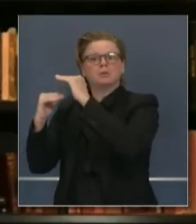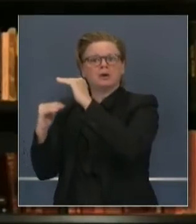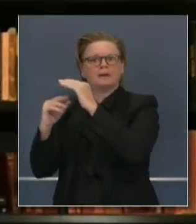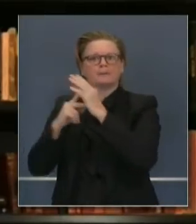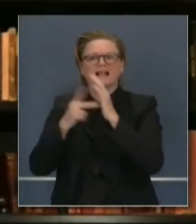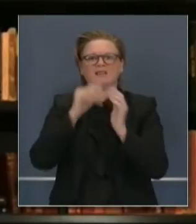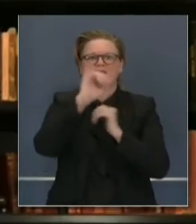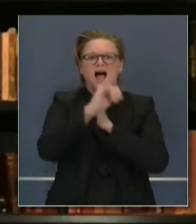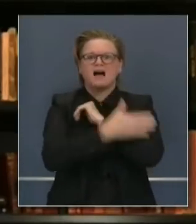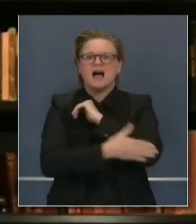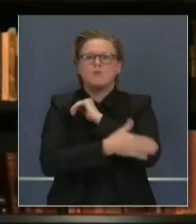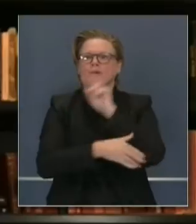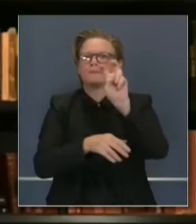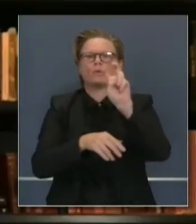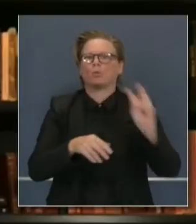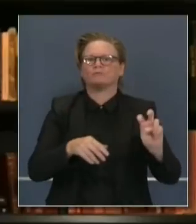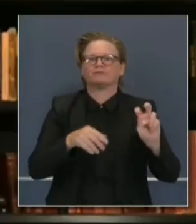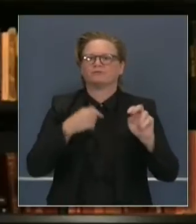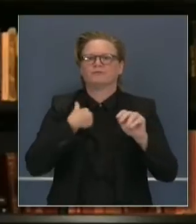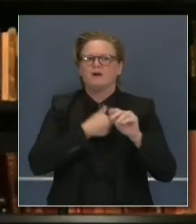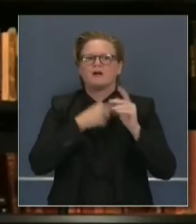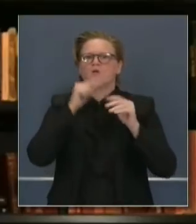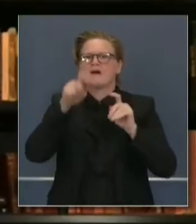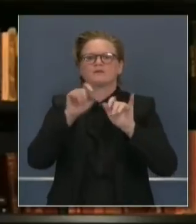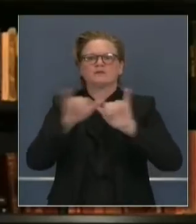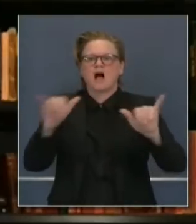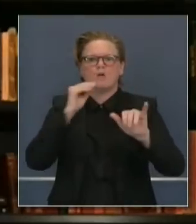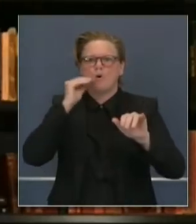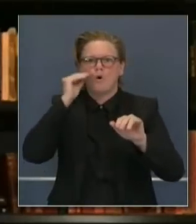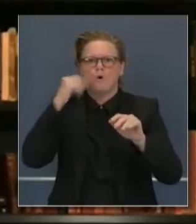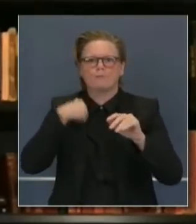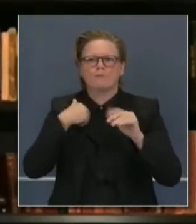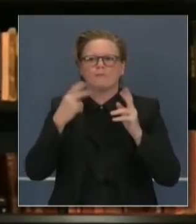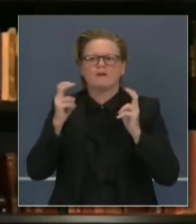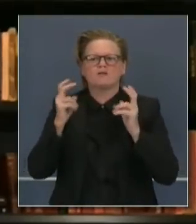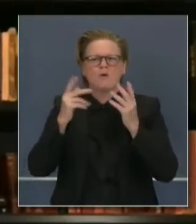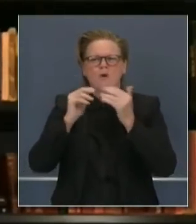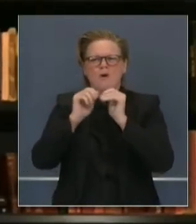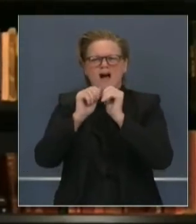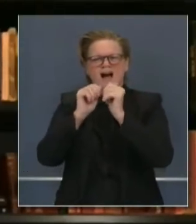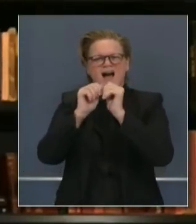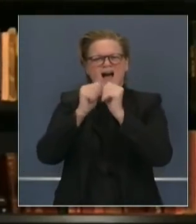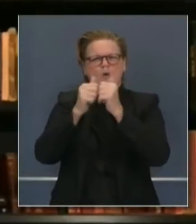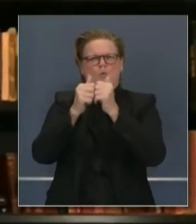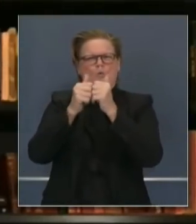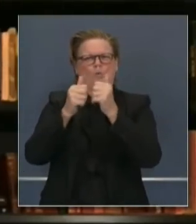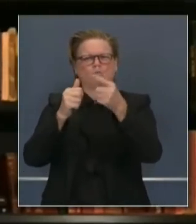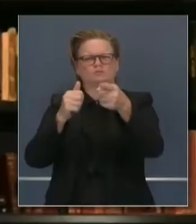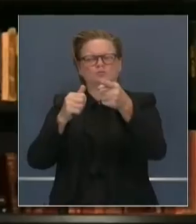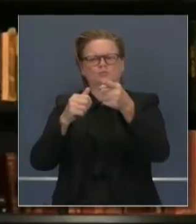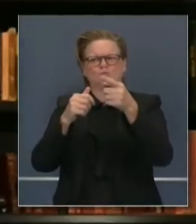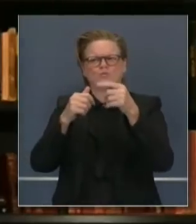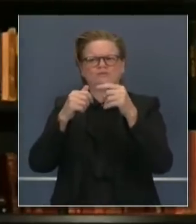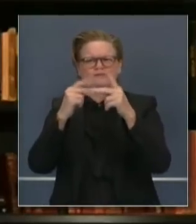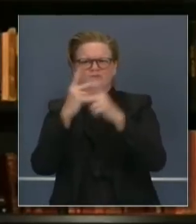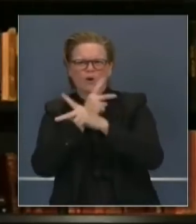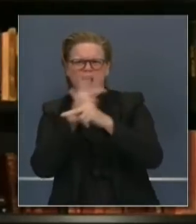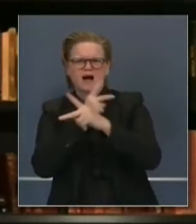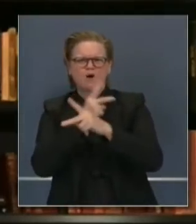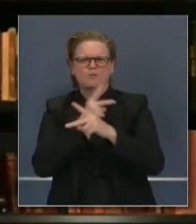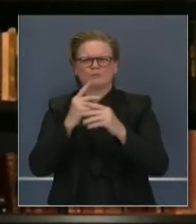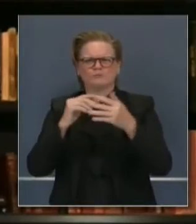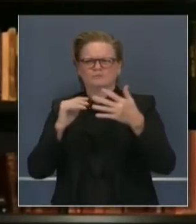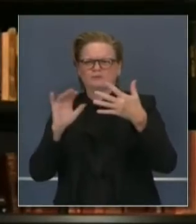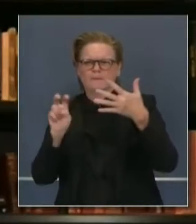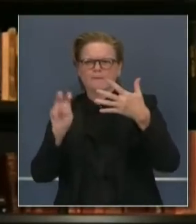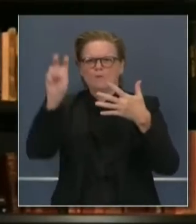ICU capacity dips below 15% again, can regions go back onto the list afterwards? Yeah, no, I appreciate it. Thank you for